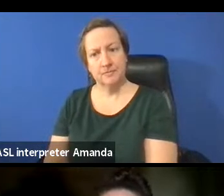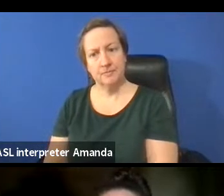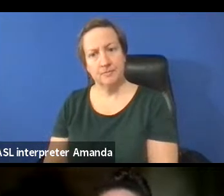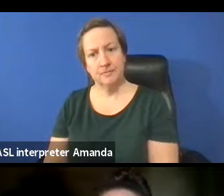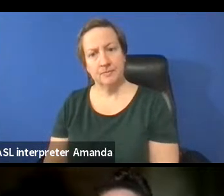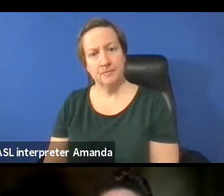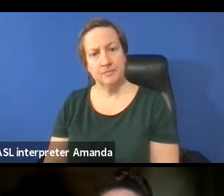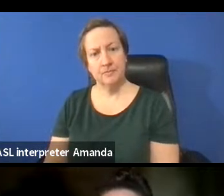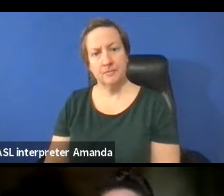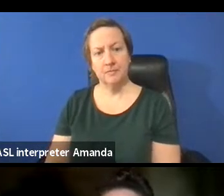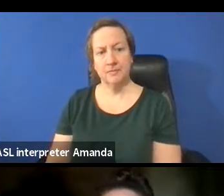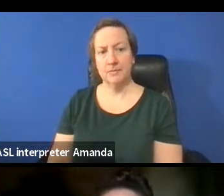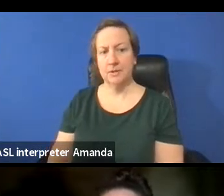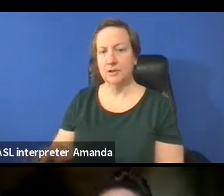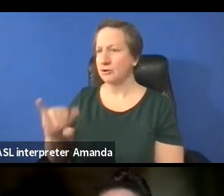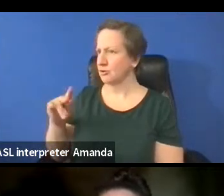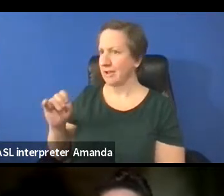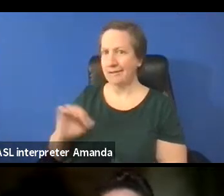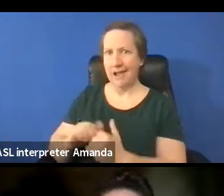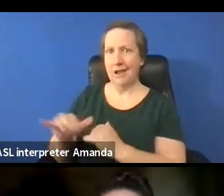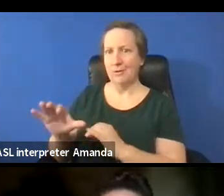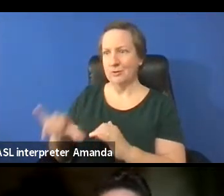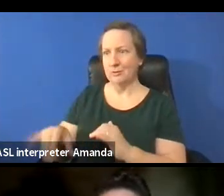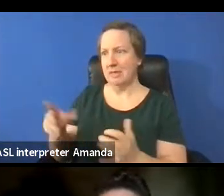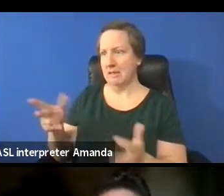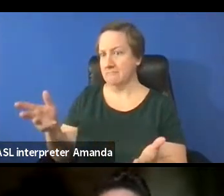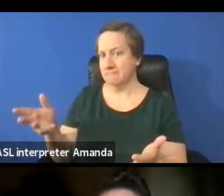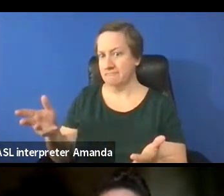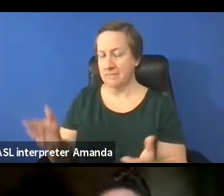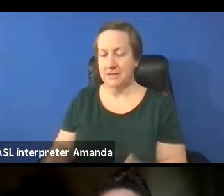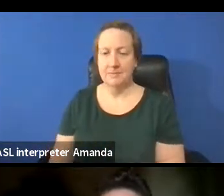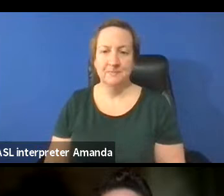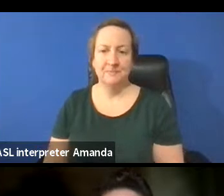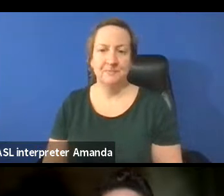How do we do that? Yeah.